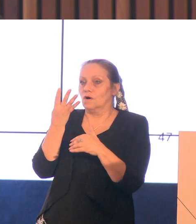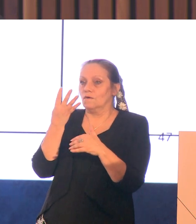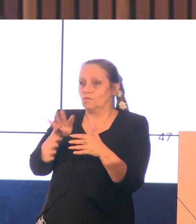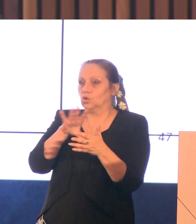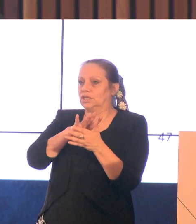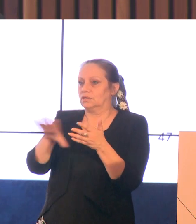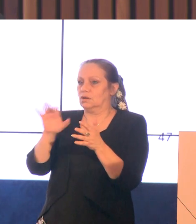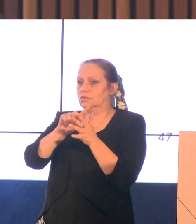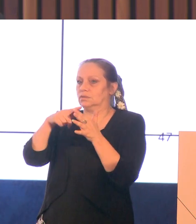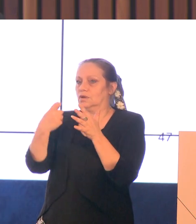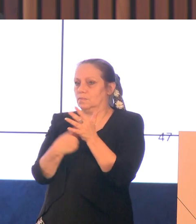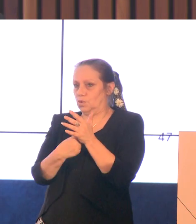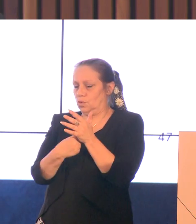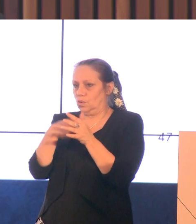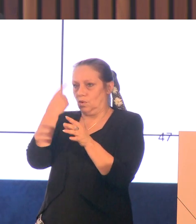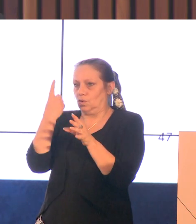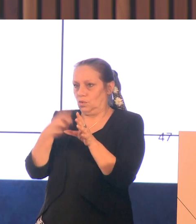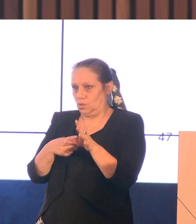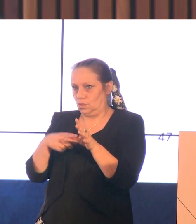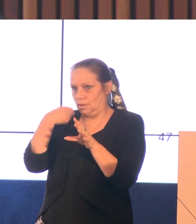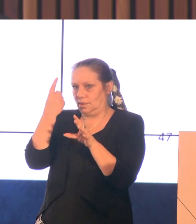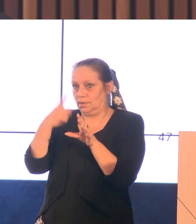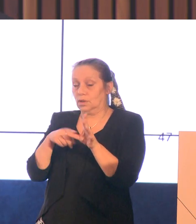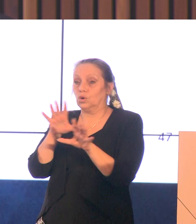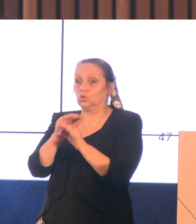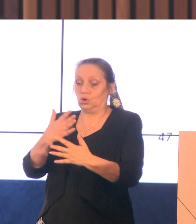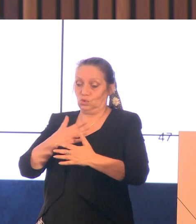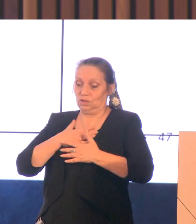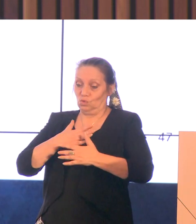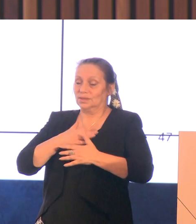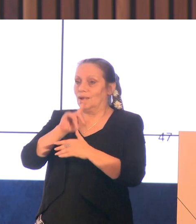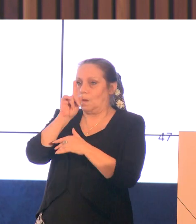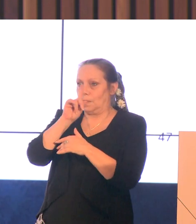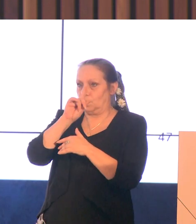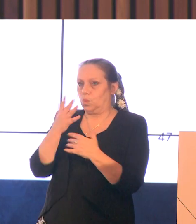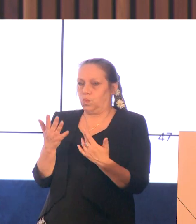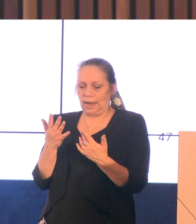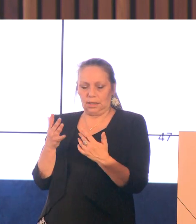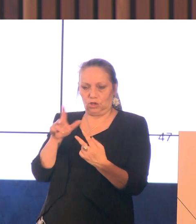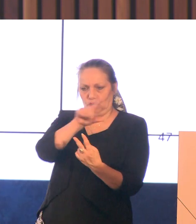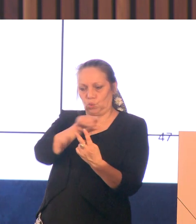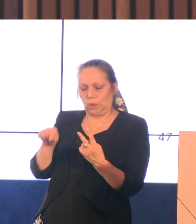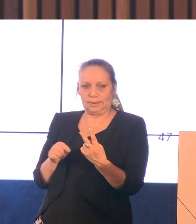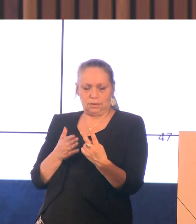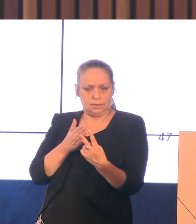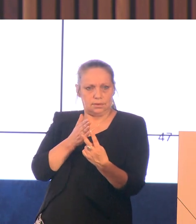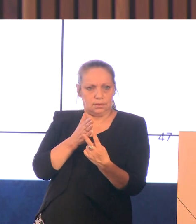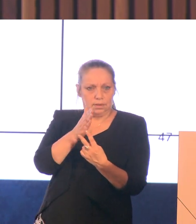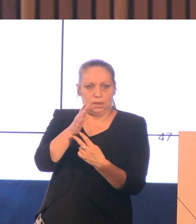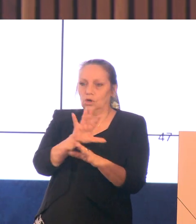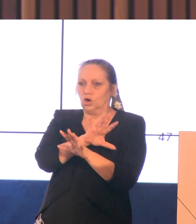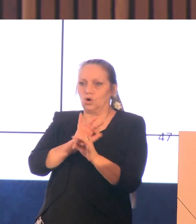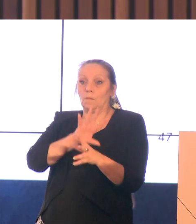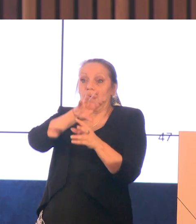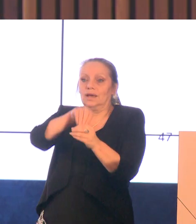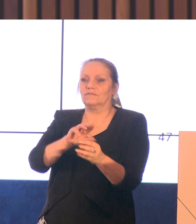annum. It's therefore no surprise that people, when faced with the choice of either not